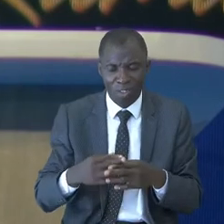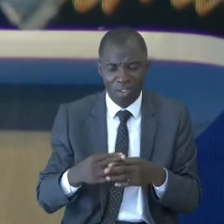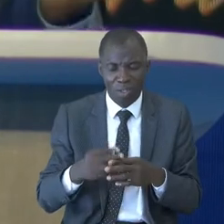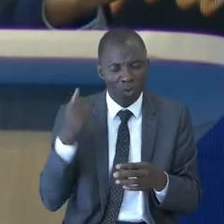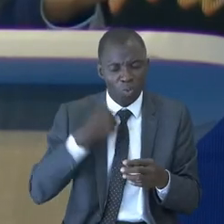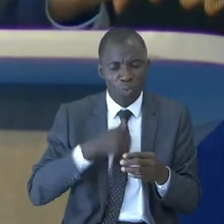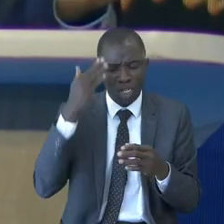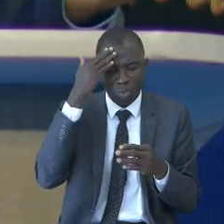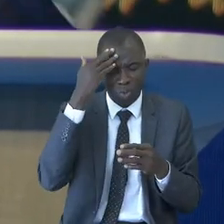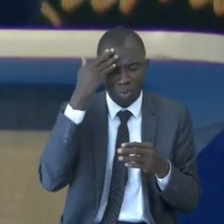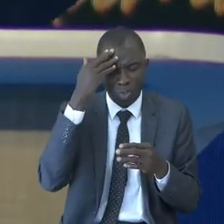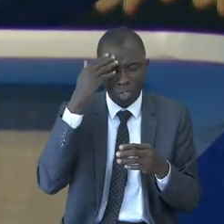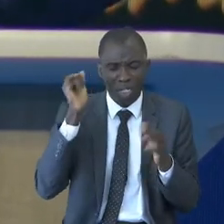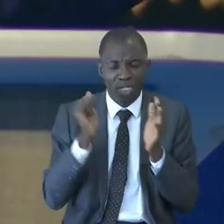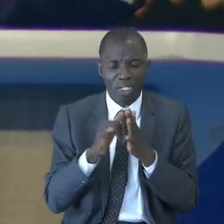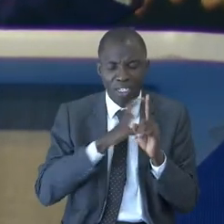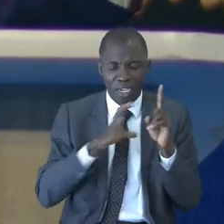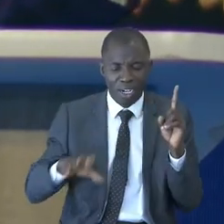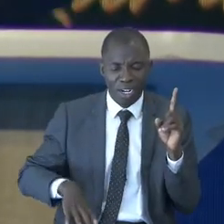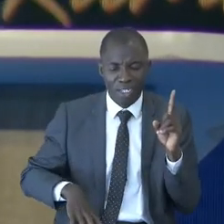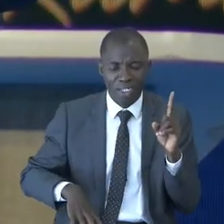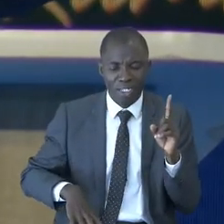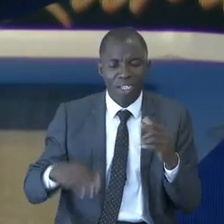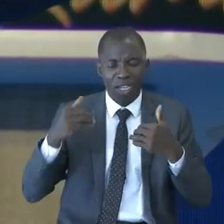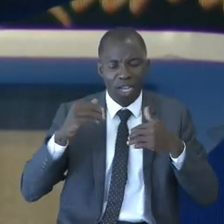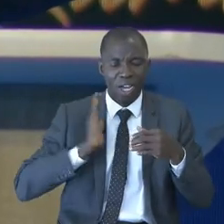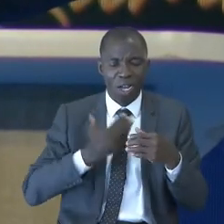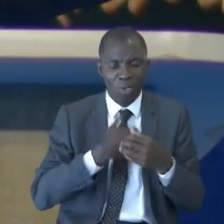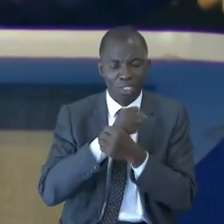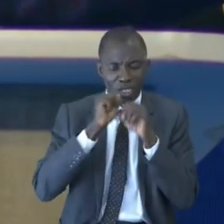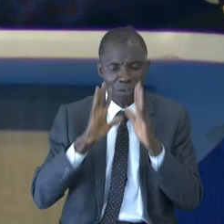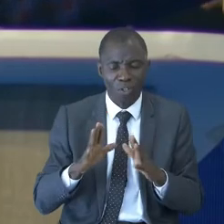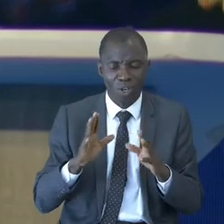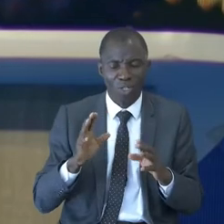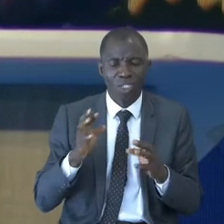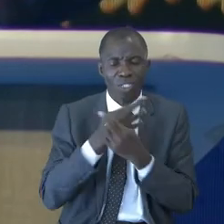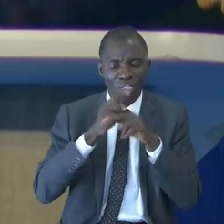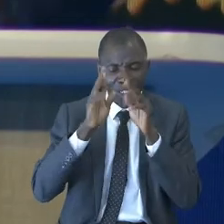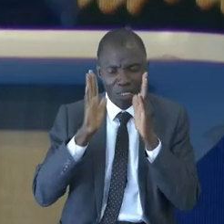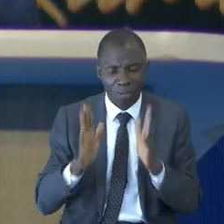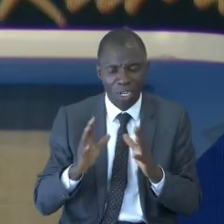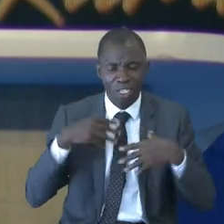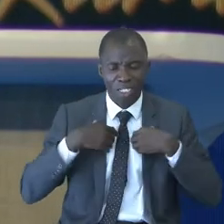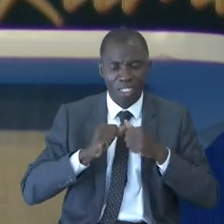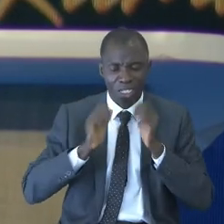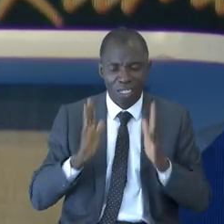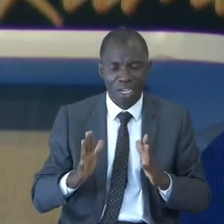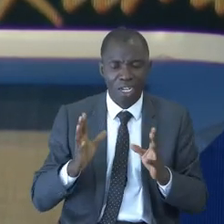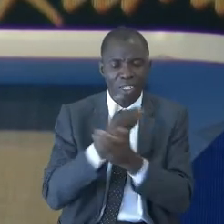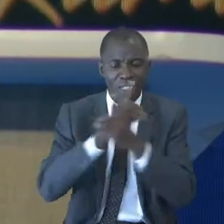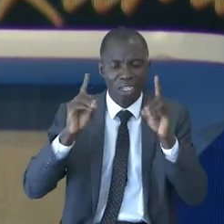we know that Christ, our Savior, Redeemer, Healer,